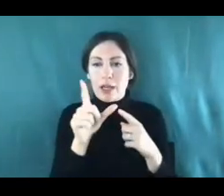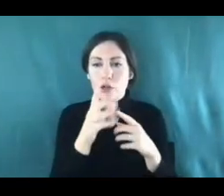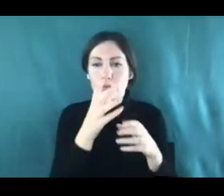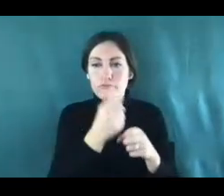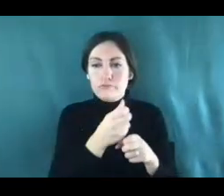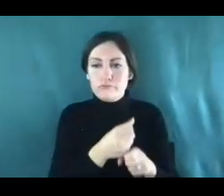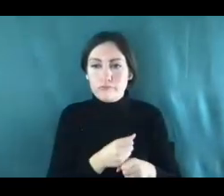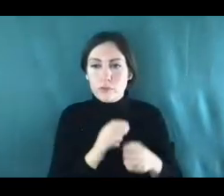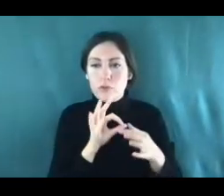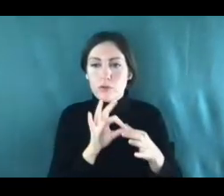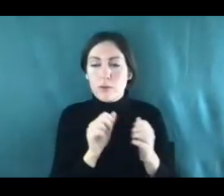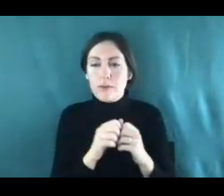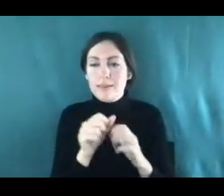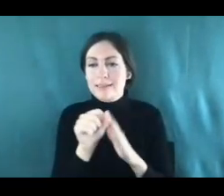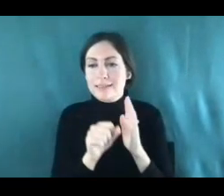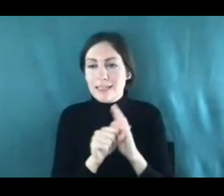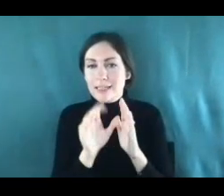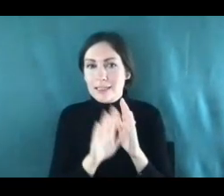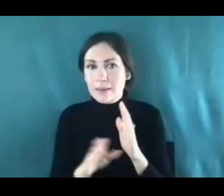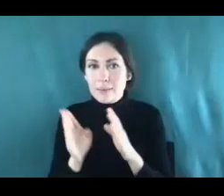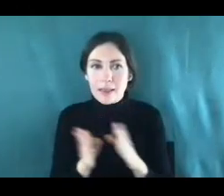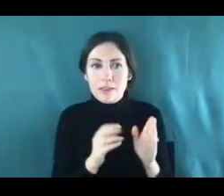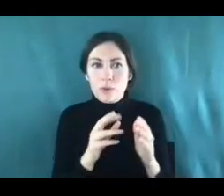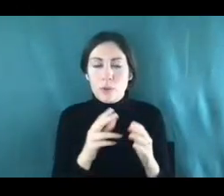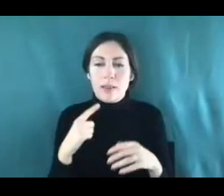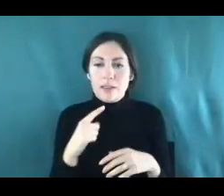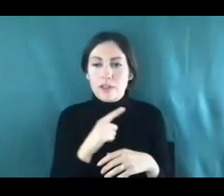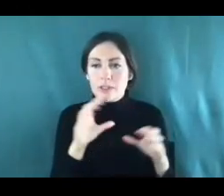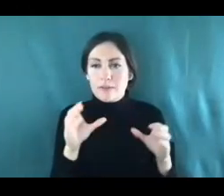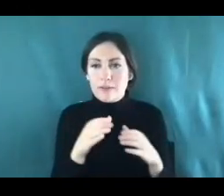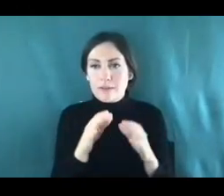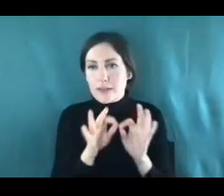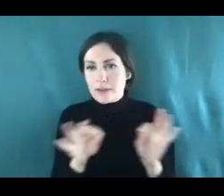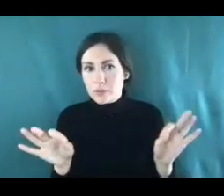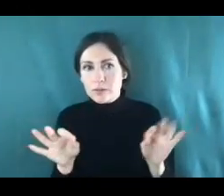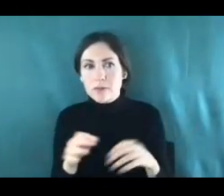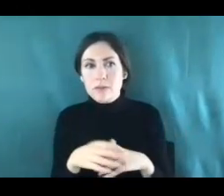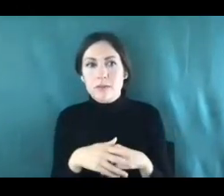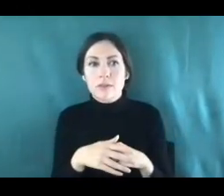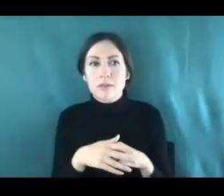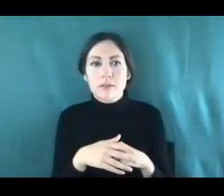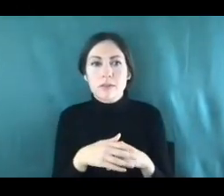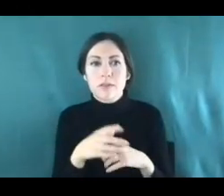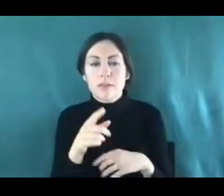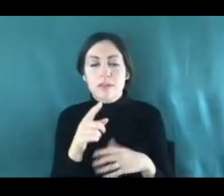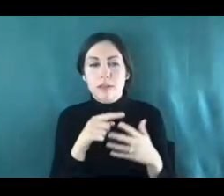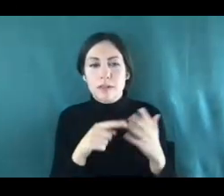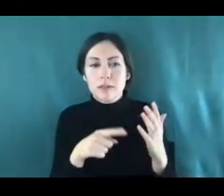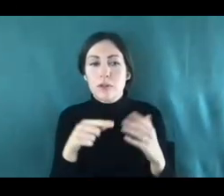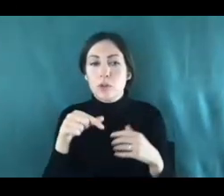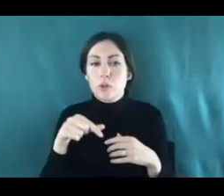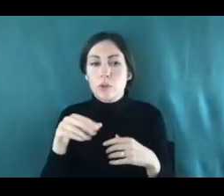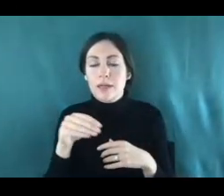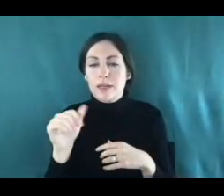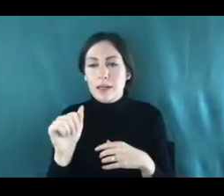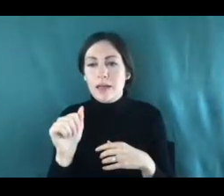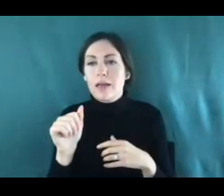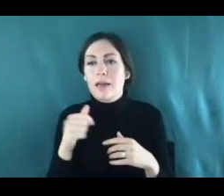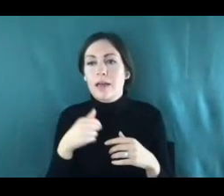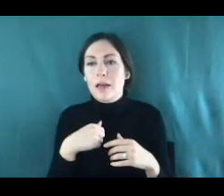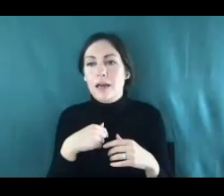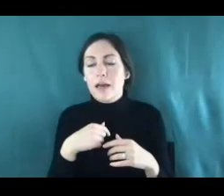statewide plans, work groups, and legislative language. So to support and clarify the Q&A, I included a full list of